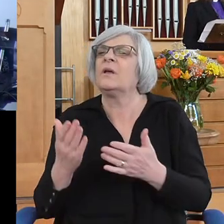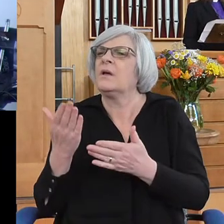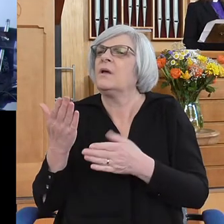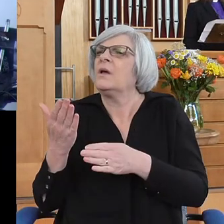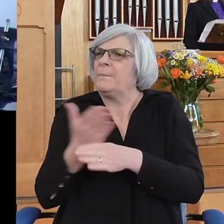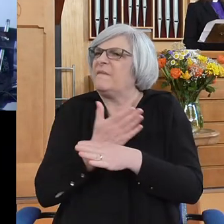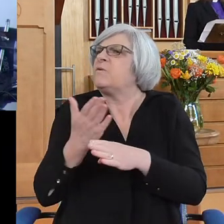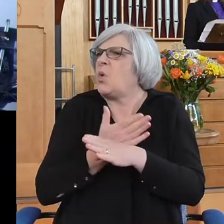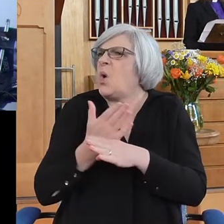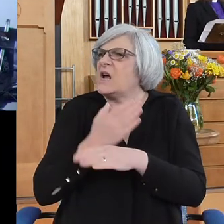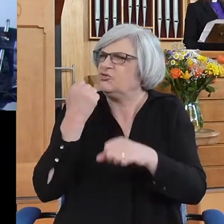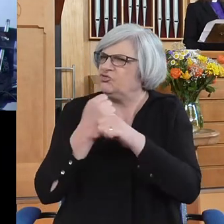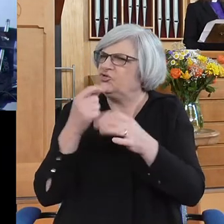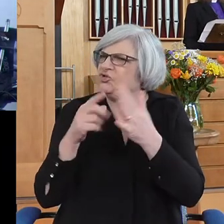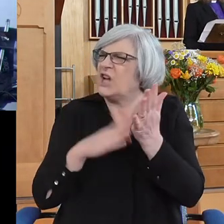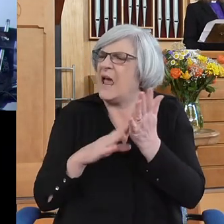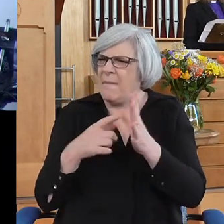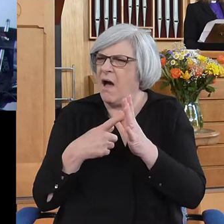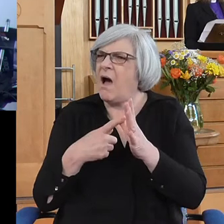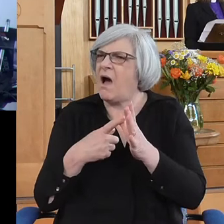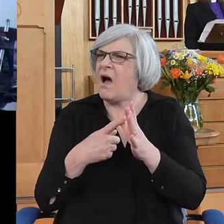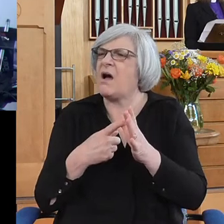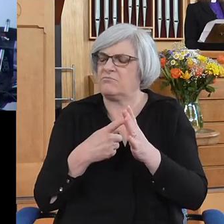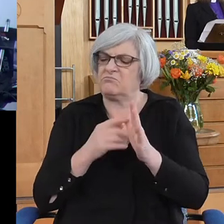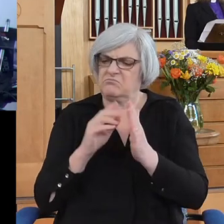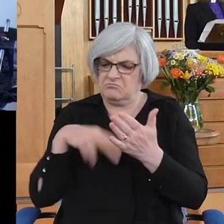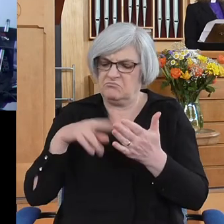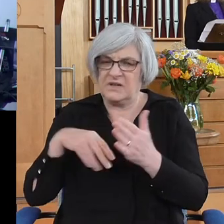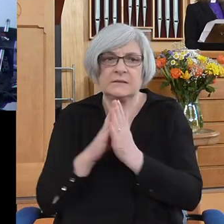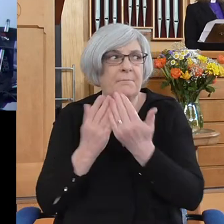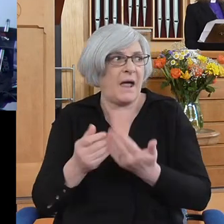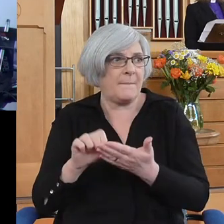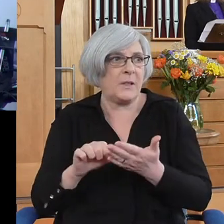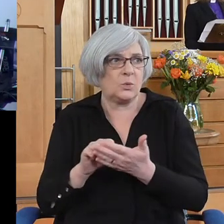Just before Gemma gives our Bible readings today,